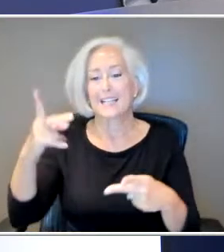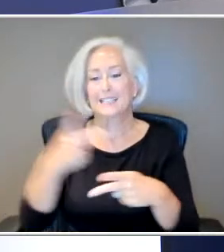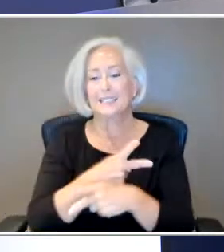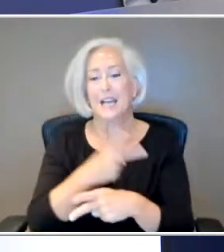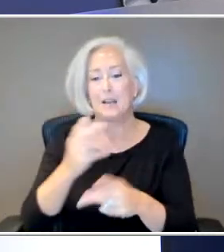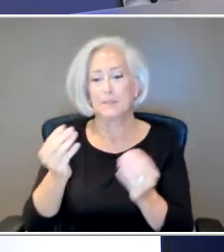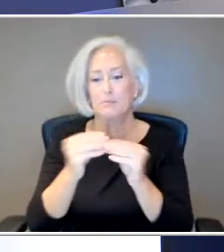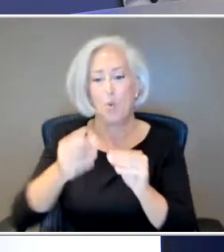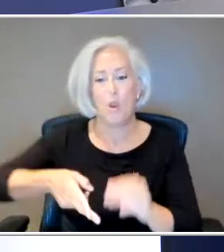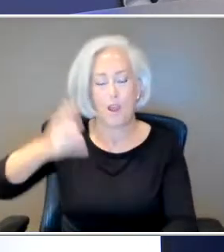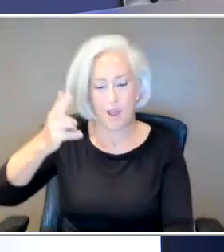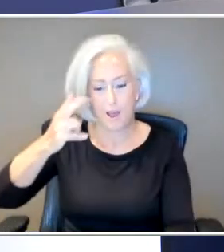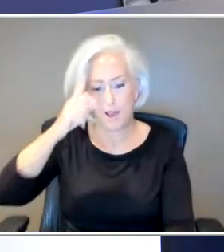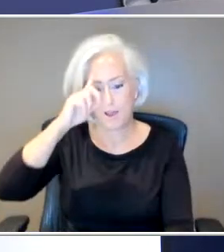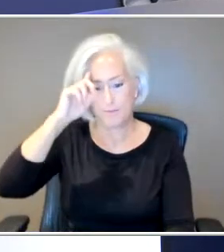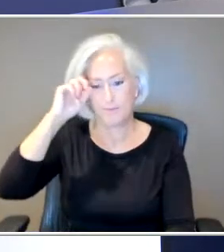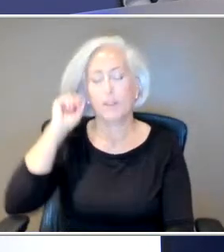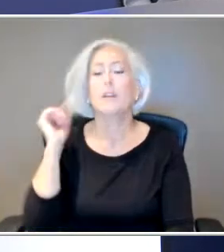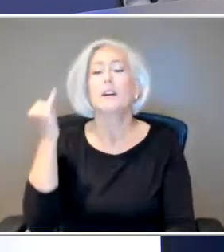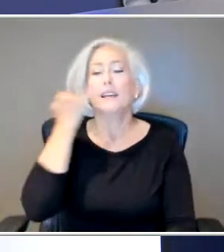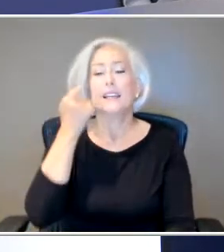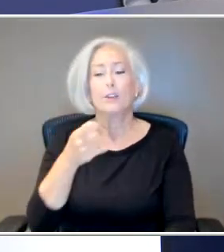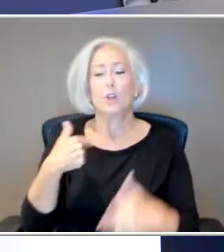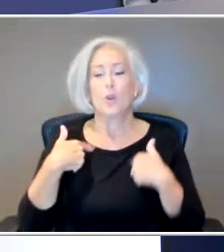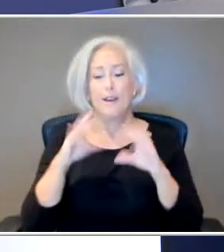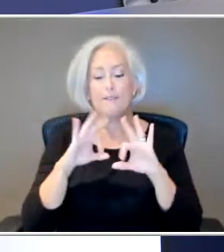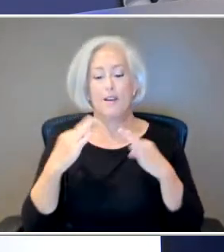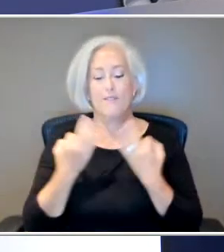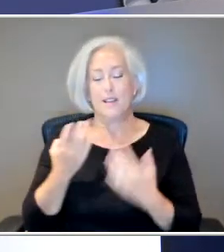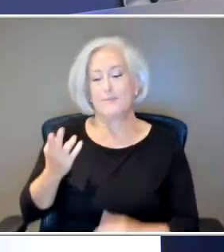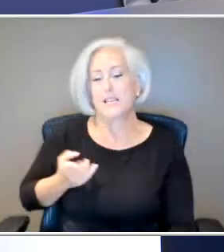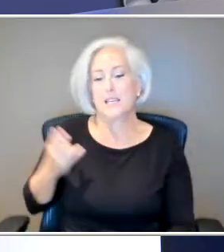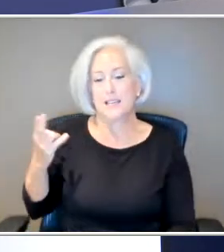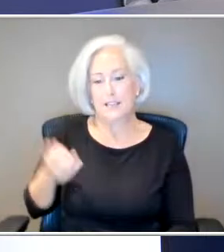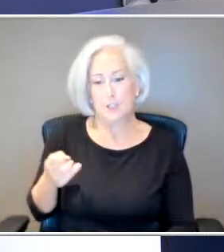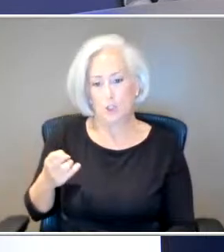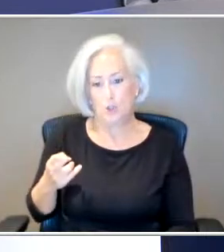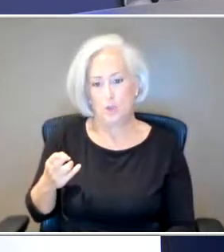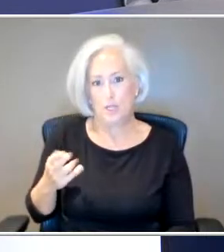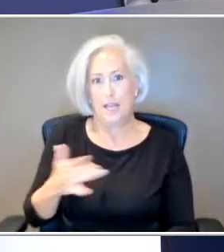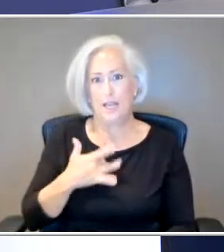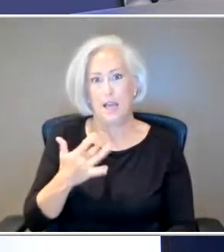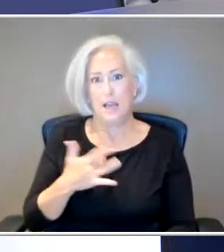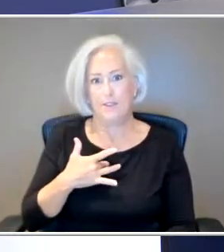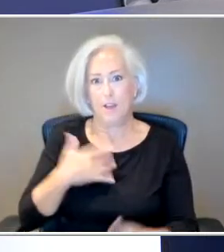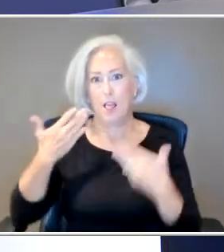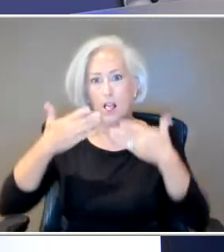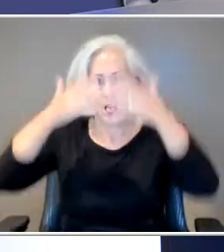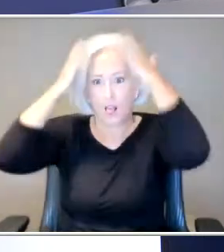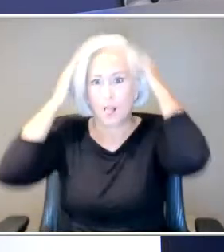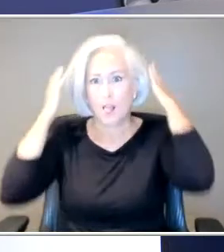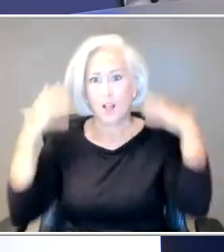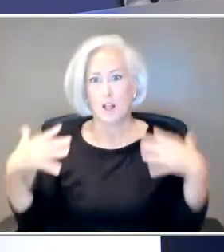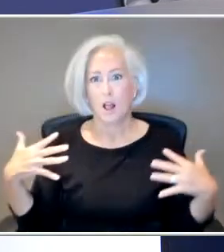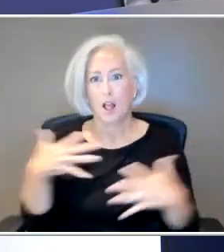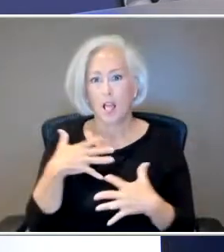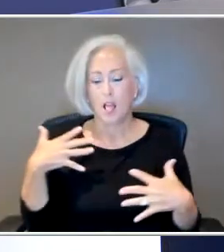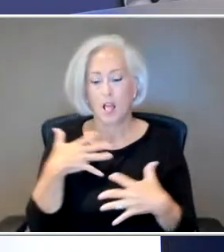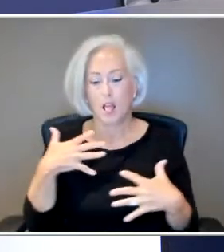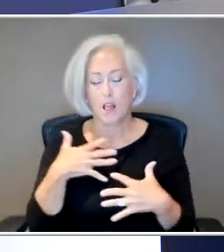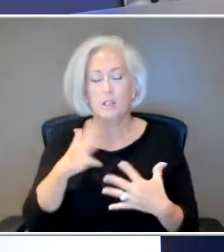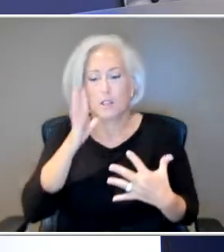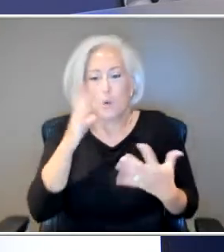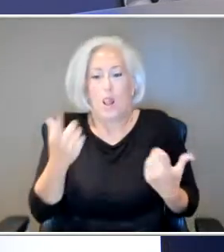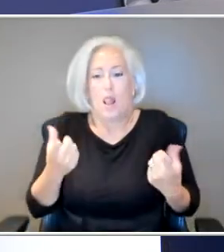mean, I guess if you think you have this family history, there might be this feeling of, I feel doomed, you know, I have something, you know, something's coming, you know. How do